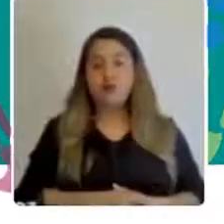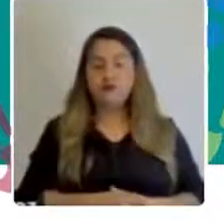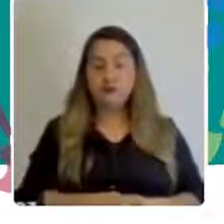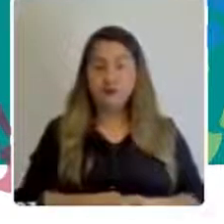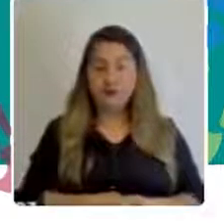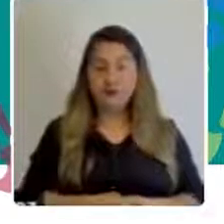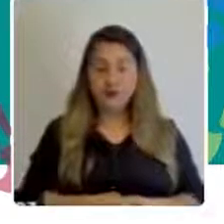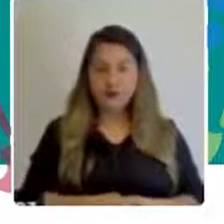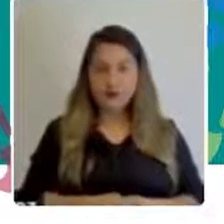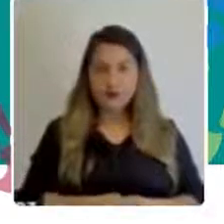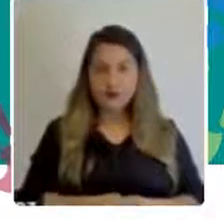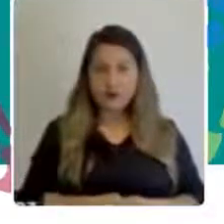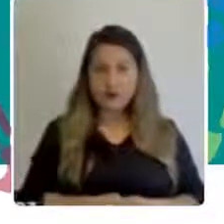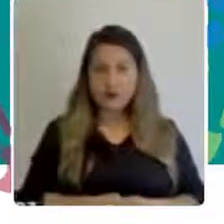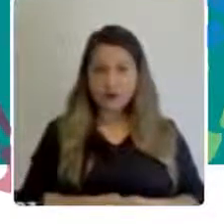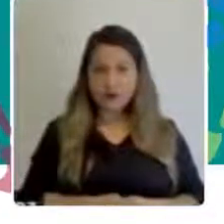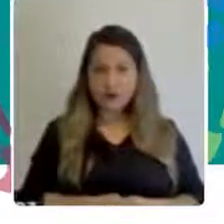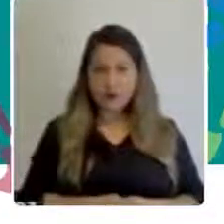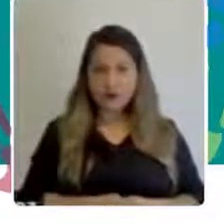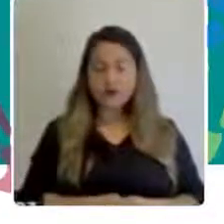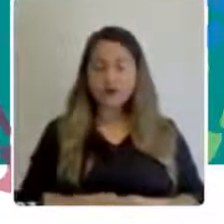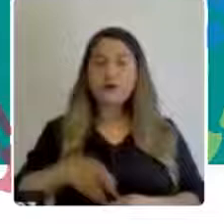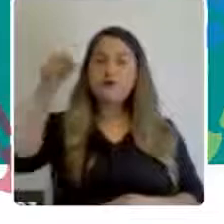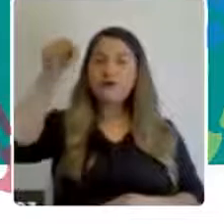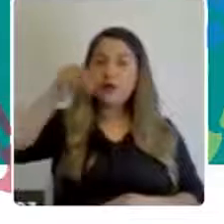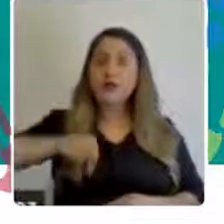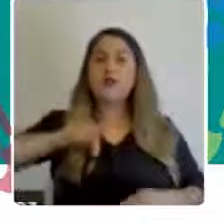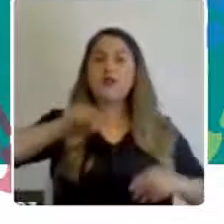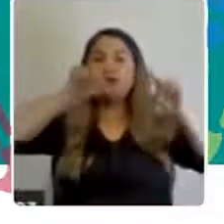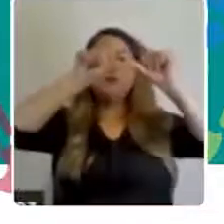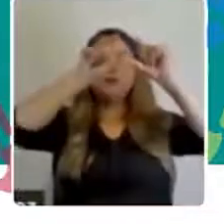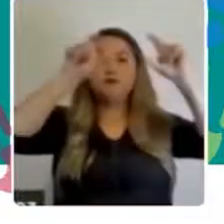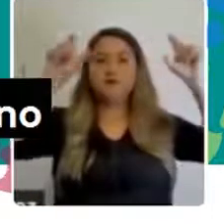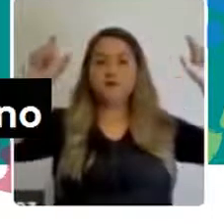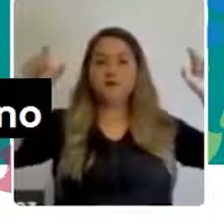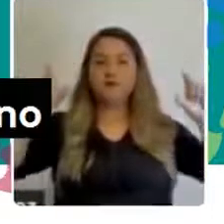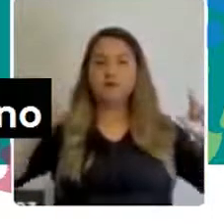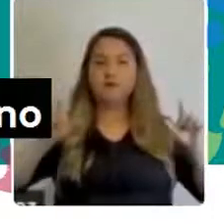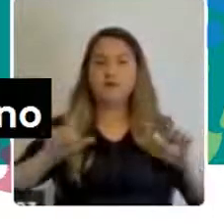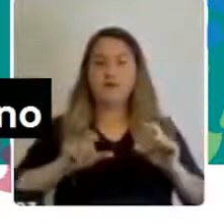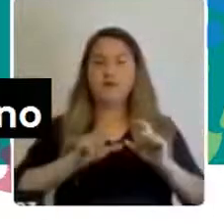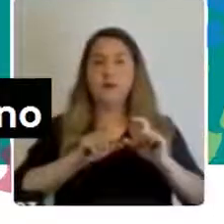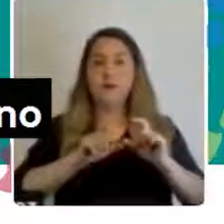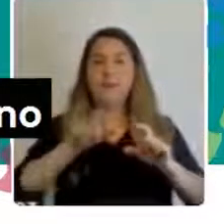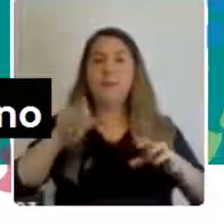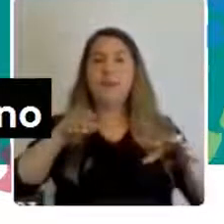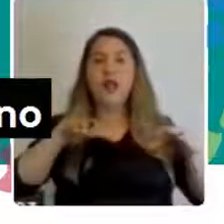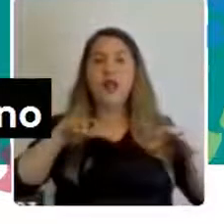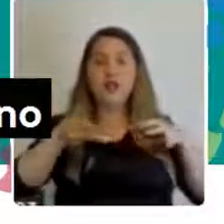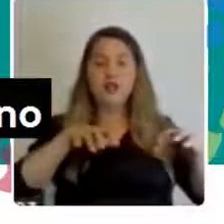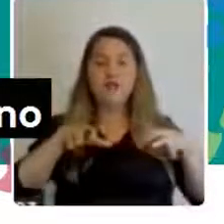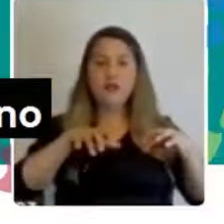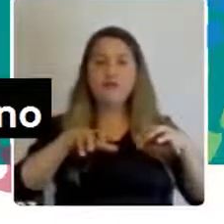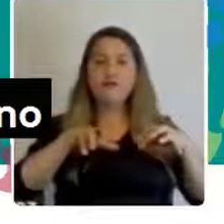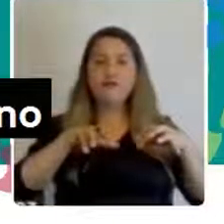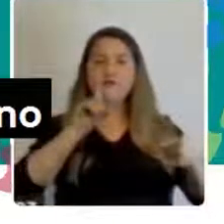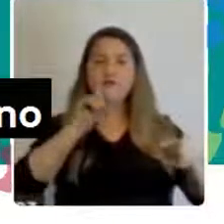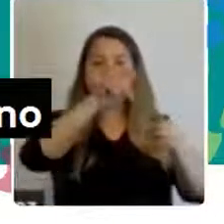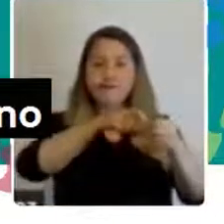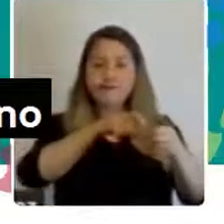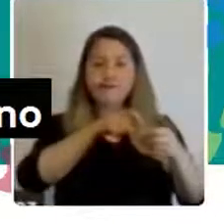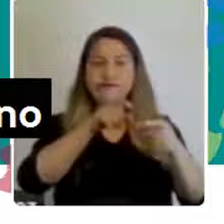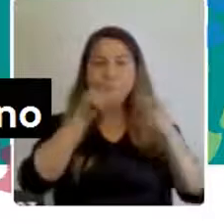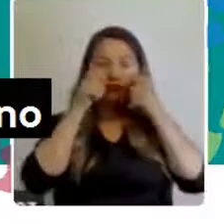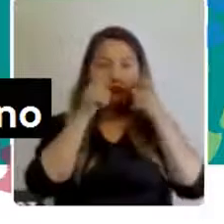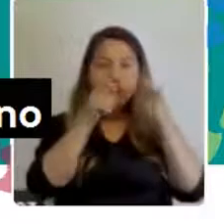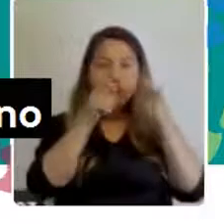activities: prevention, primary and secondary, registries, quality of care. We perform an external quality